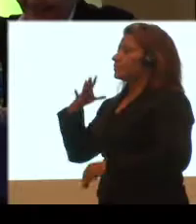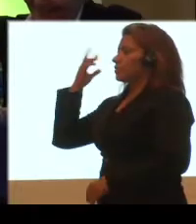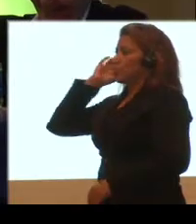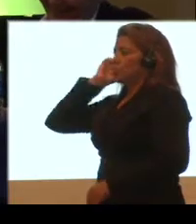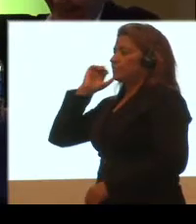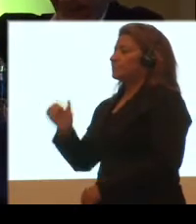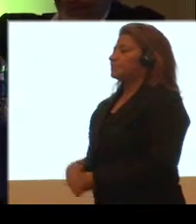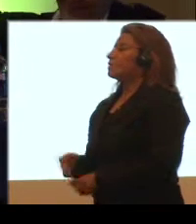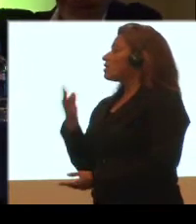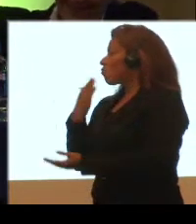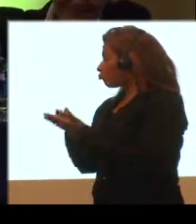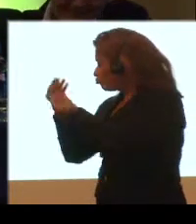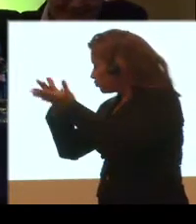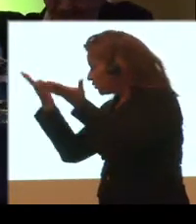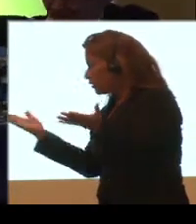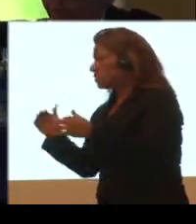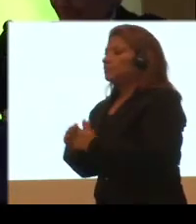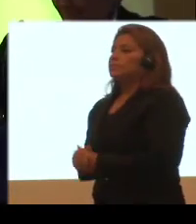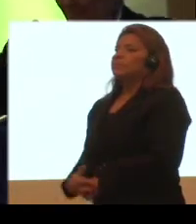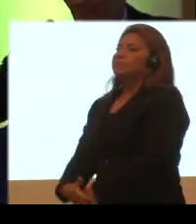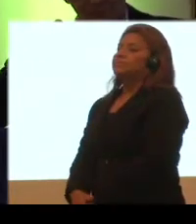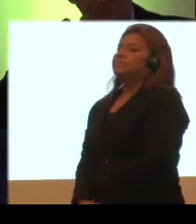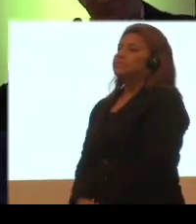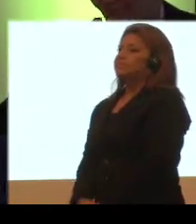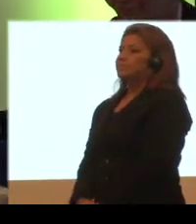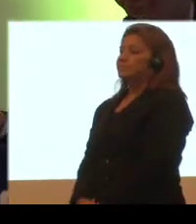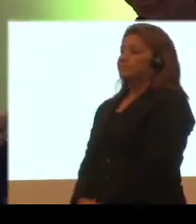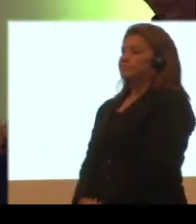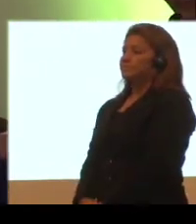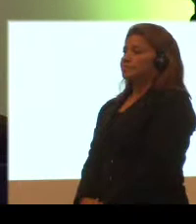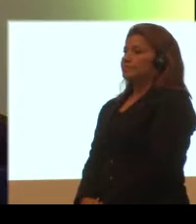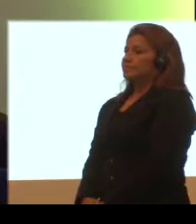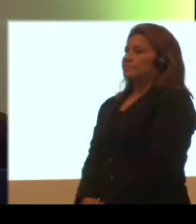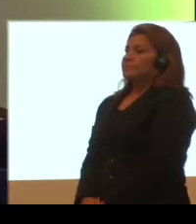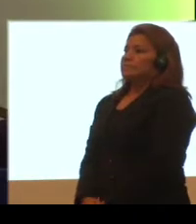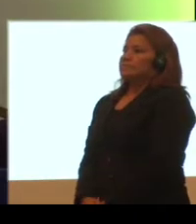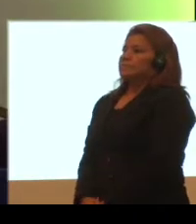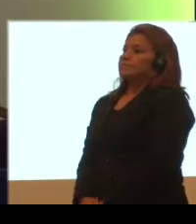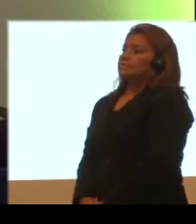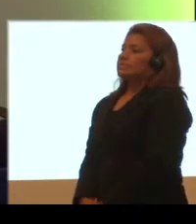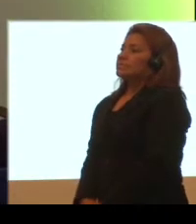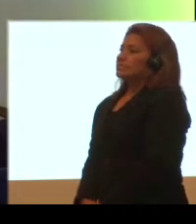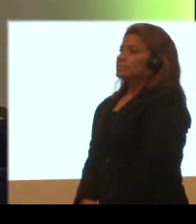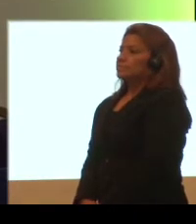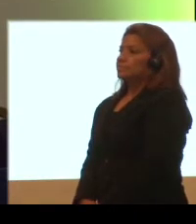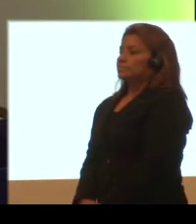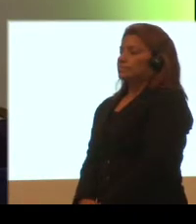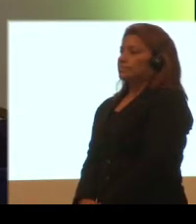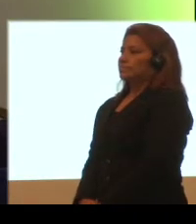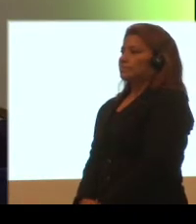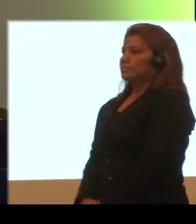Muchas gracias. I would like to give the welcome to the non-Spanish speaking group.